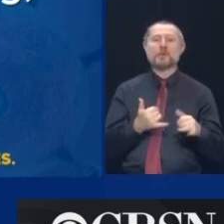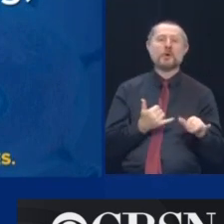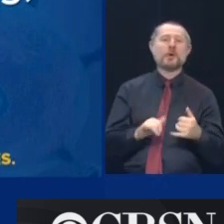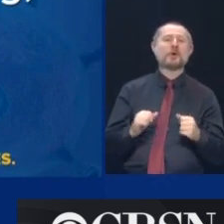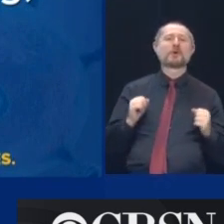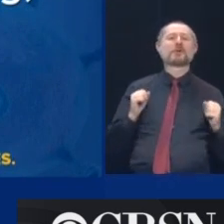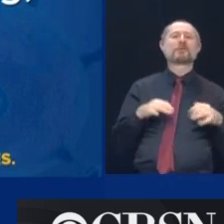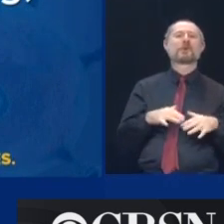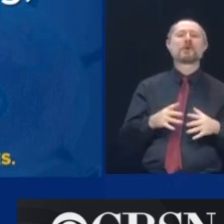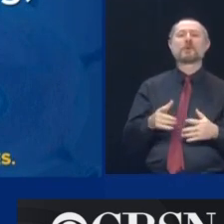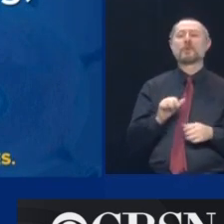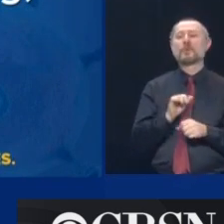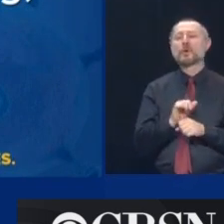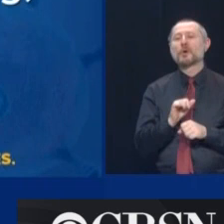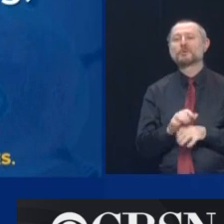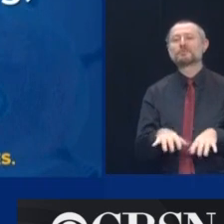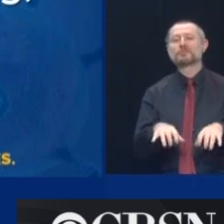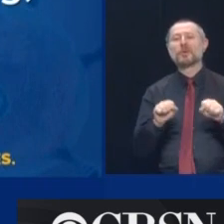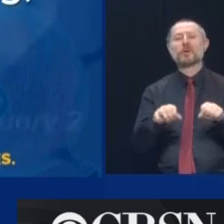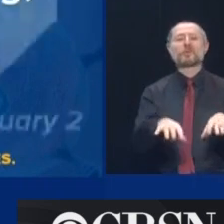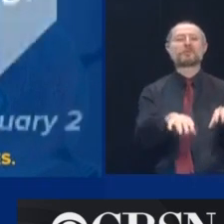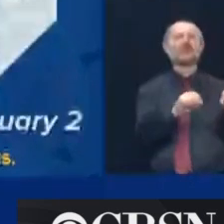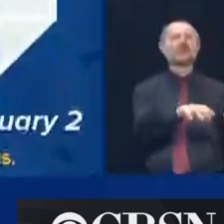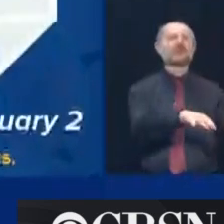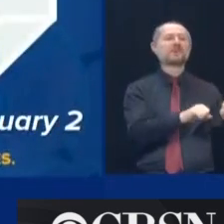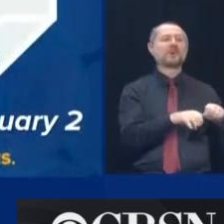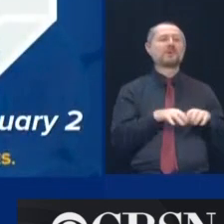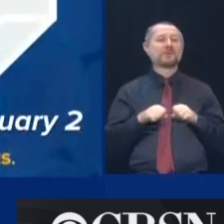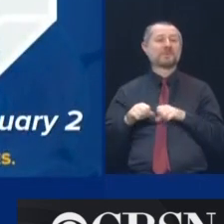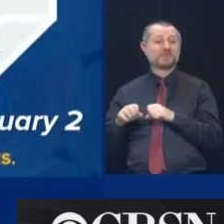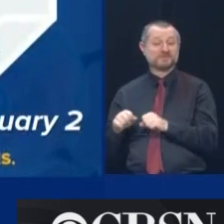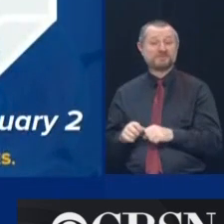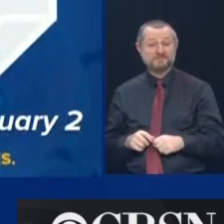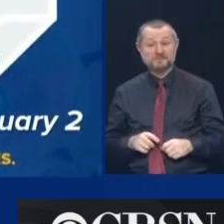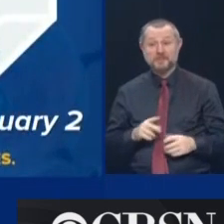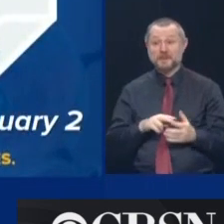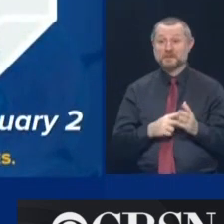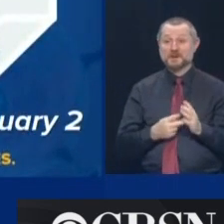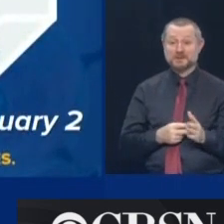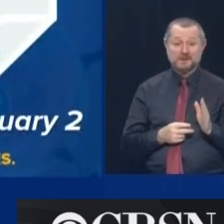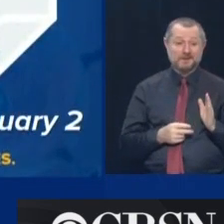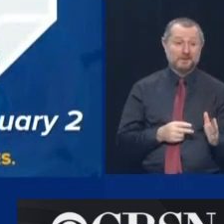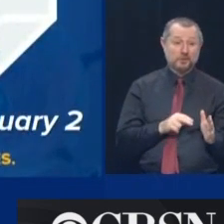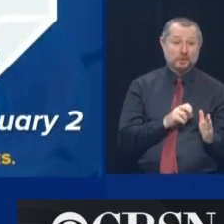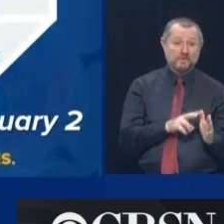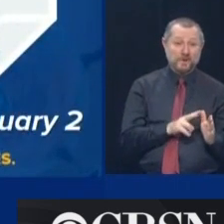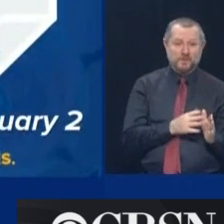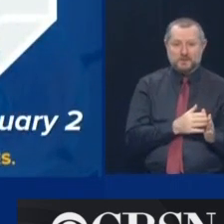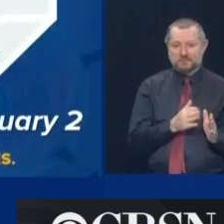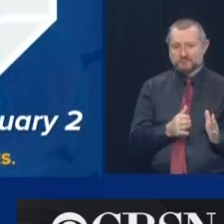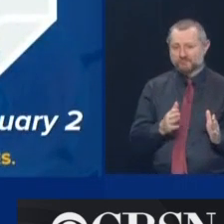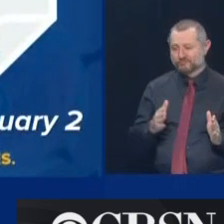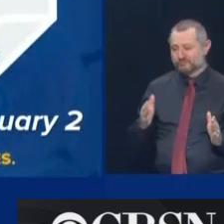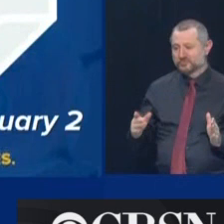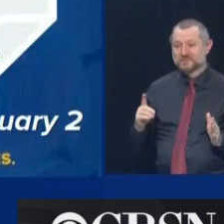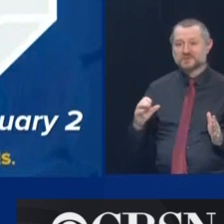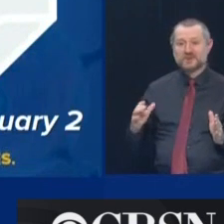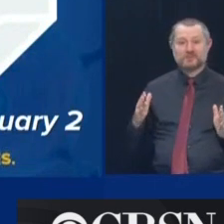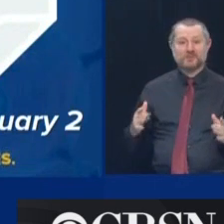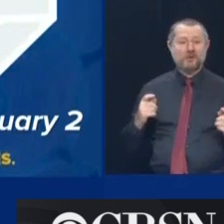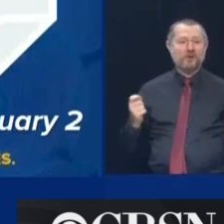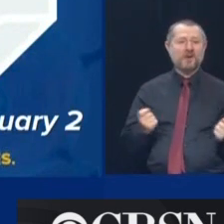office parties. It starts a period of celebration and more social